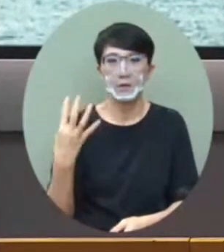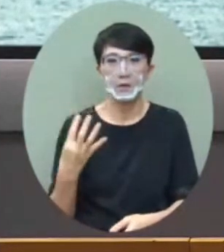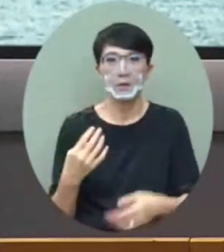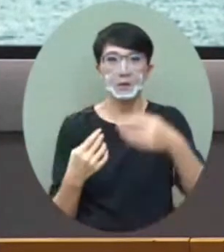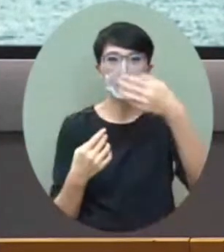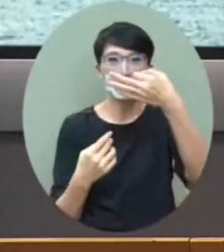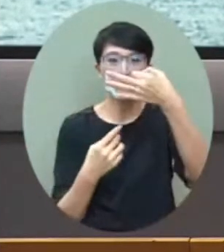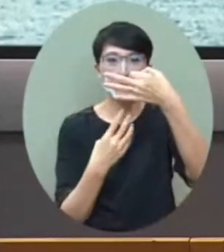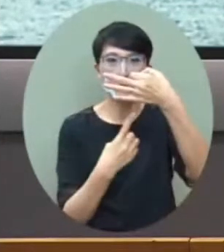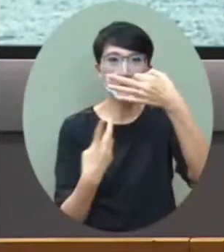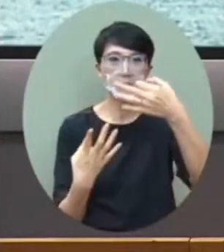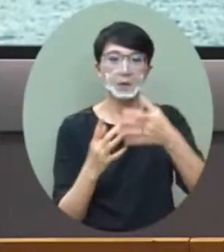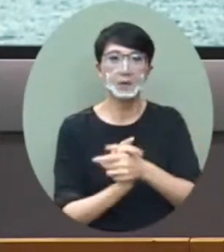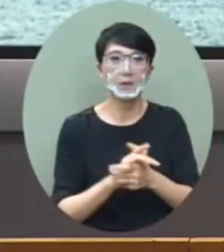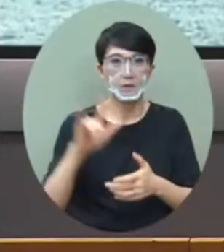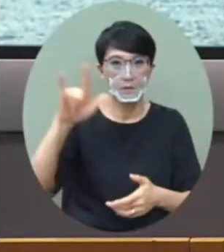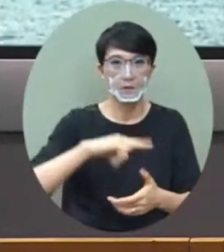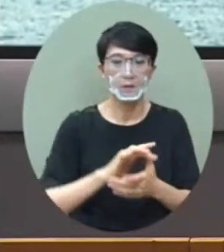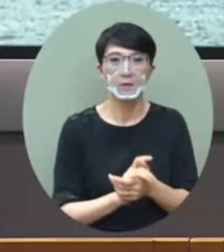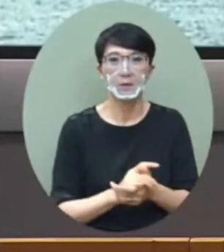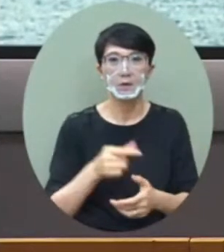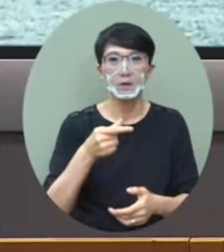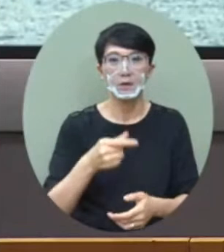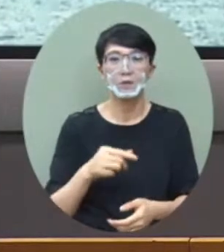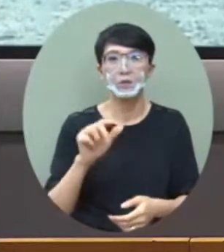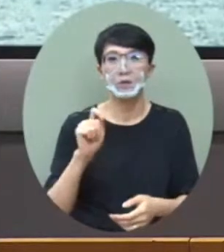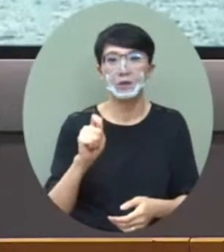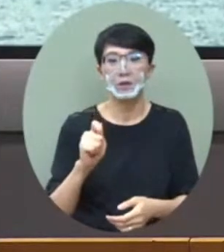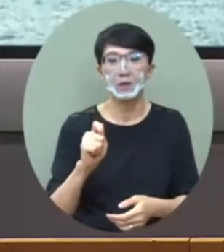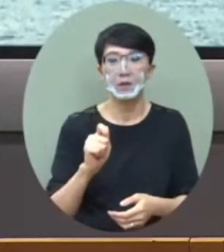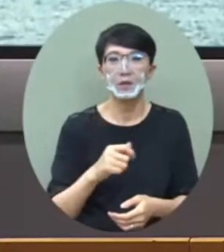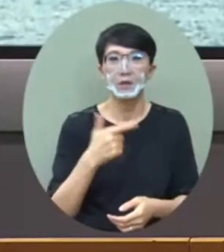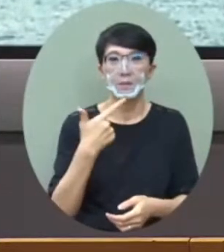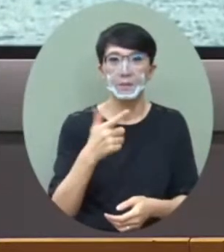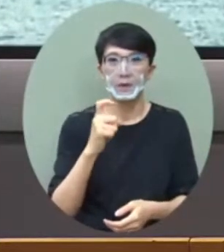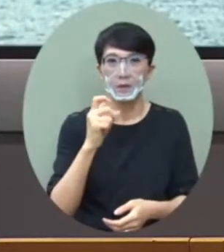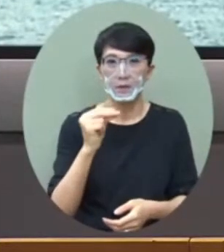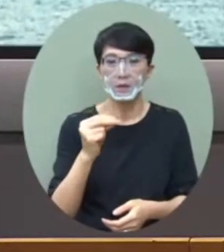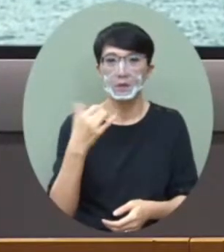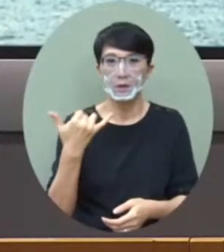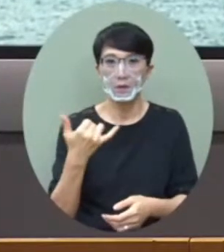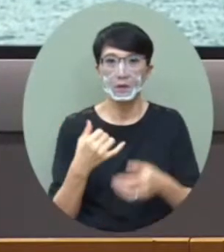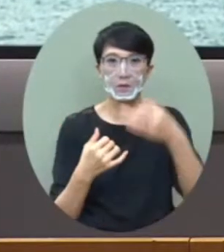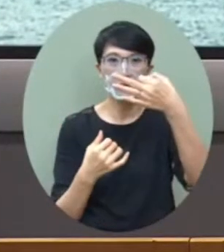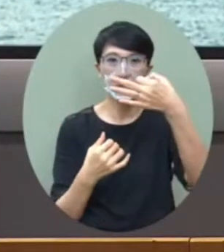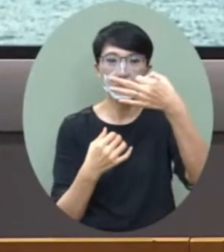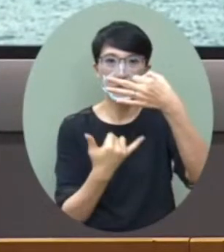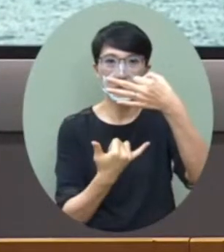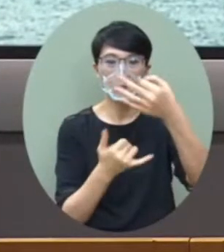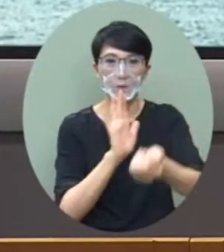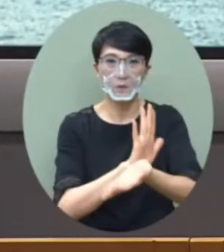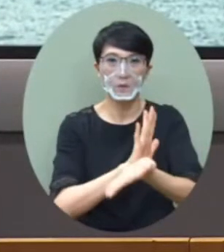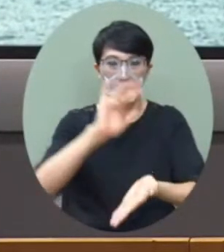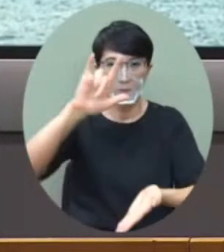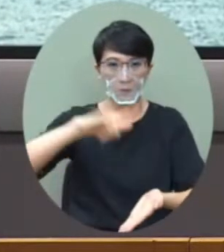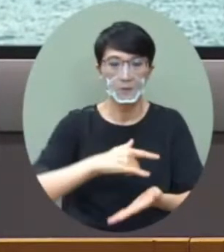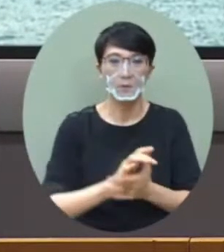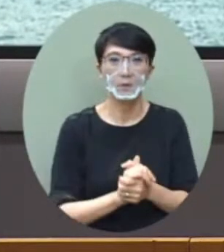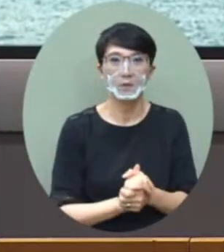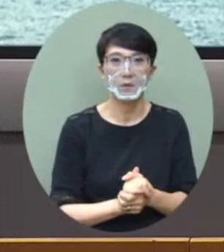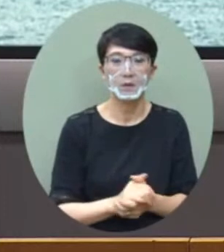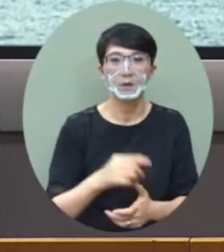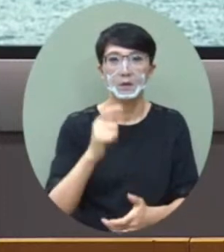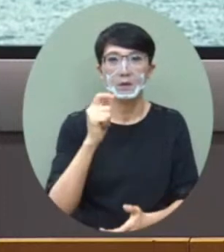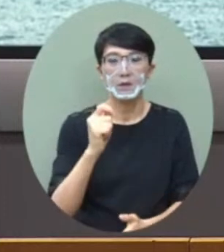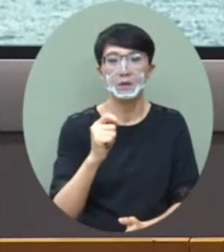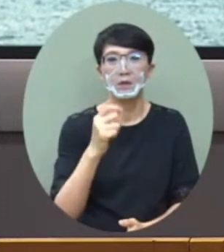SQ894 and 5 on EK384, arriving on the 15th of March, 2 on